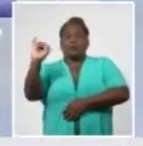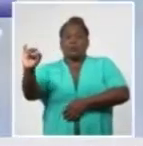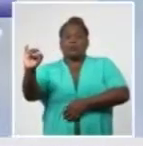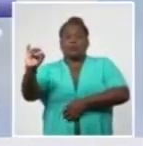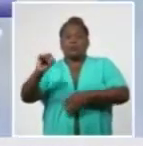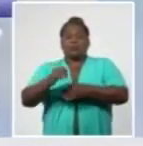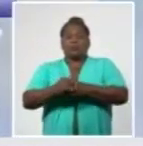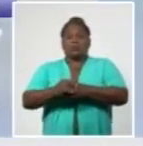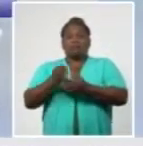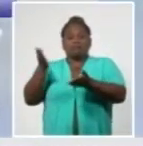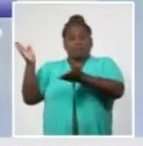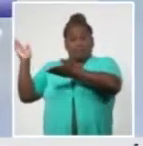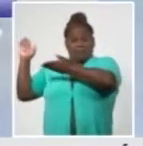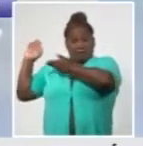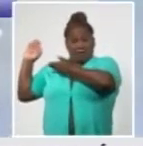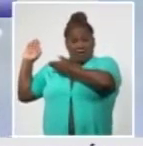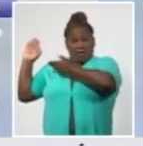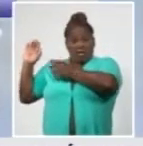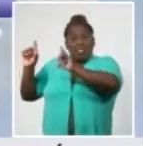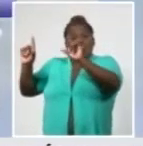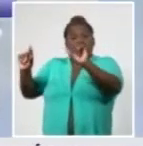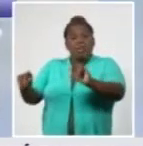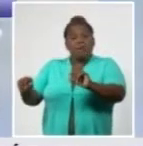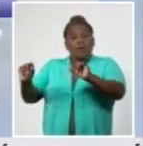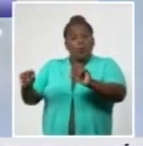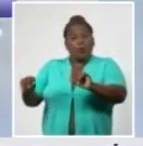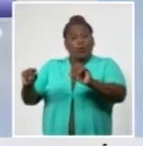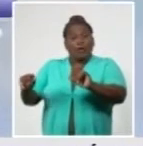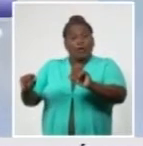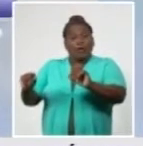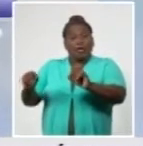confirmed cases over the last 15 days,